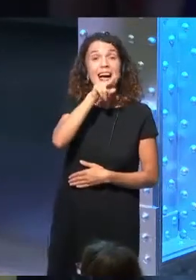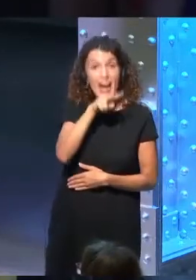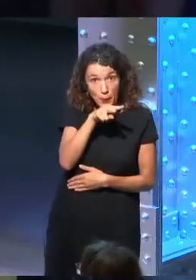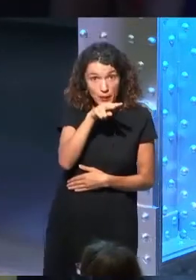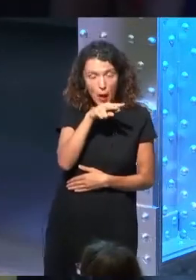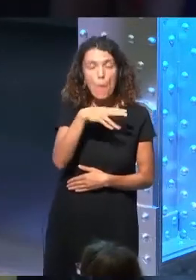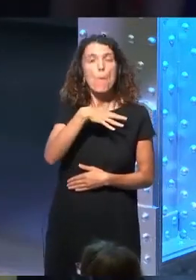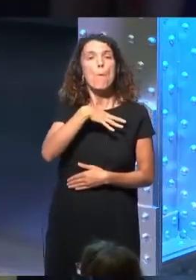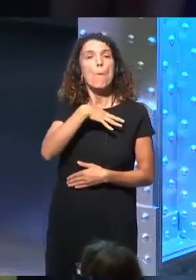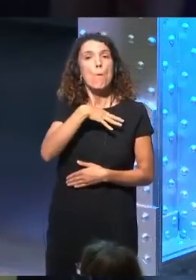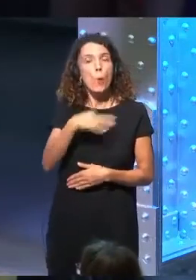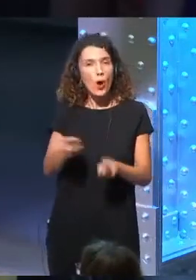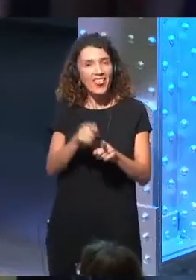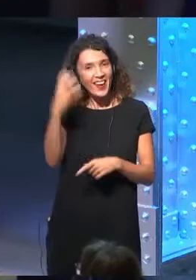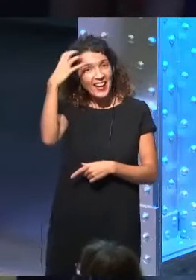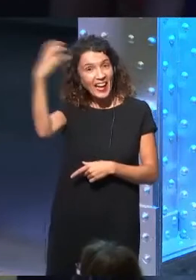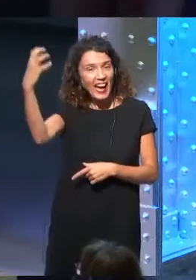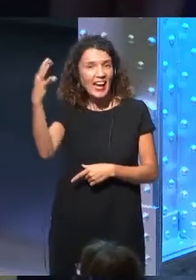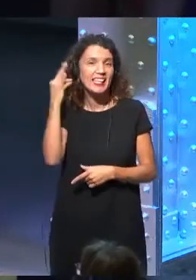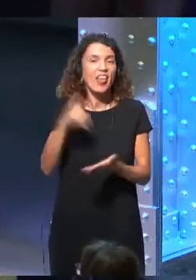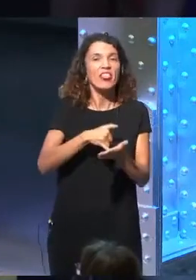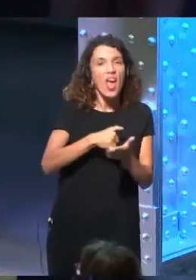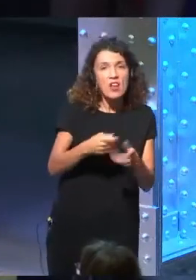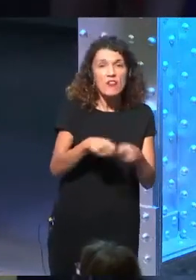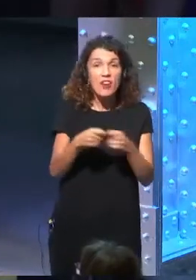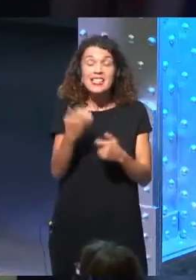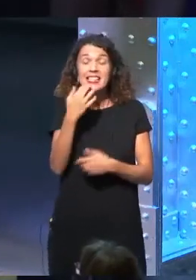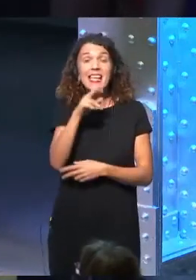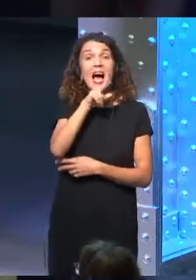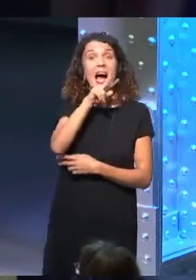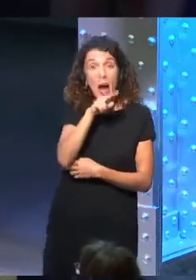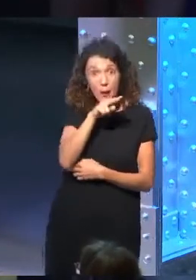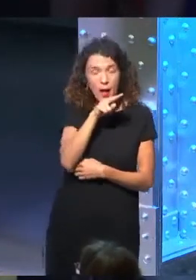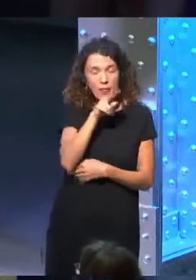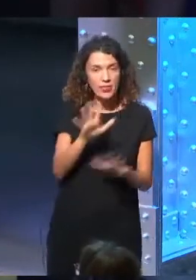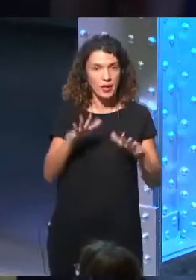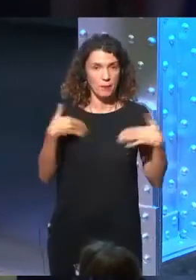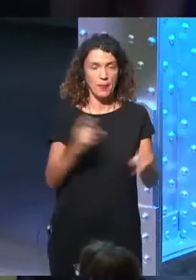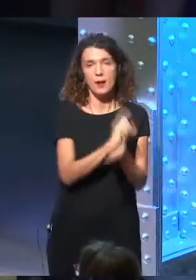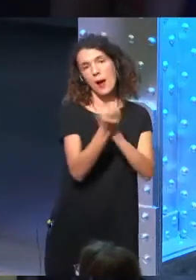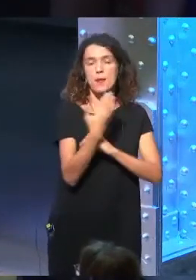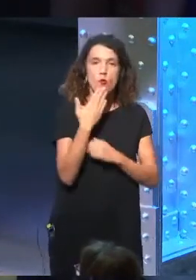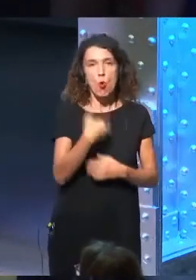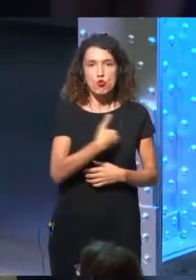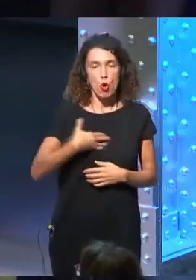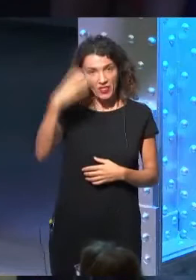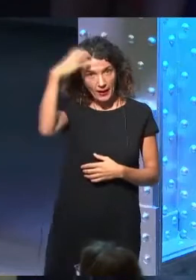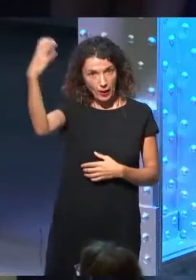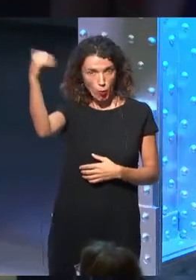feeble queen, but if you speak, you suddenly become a king, a bloke, a man.